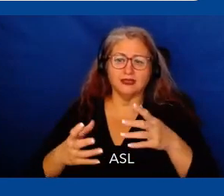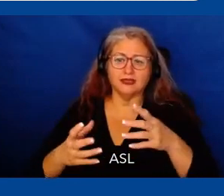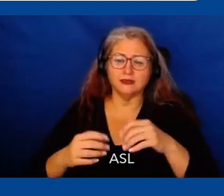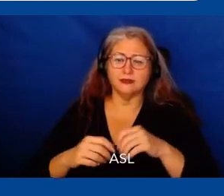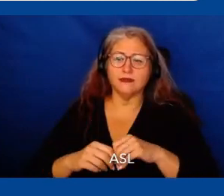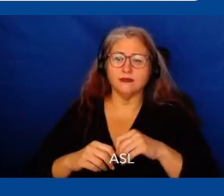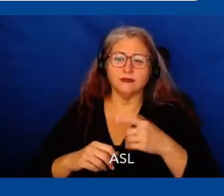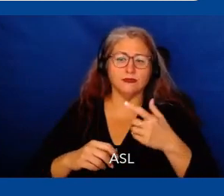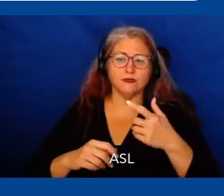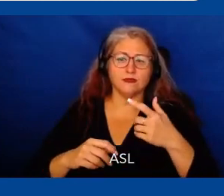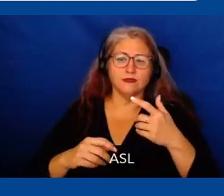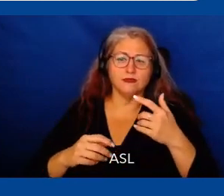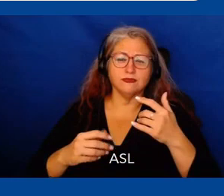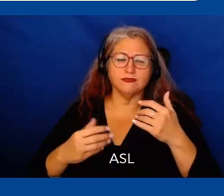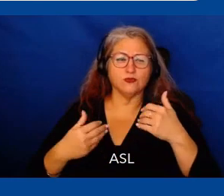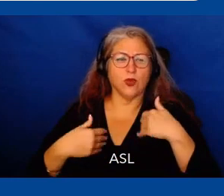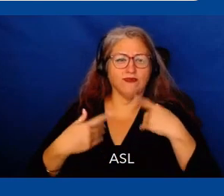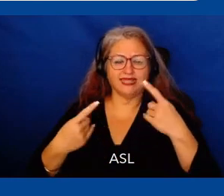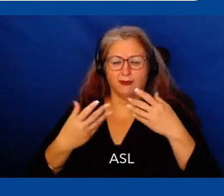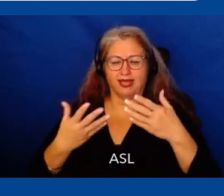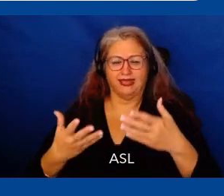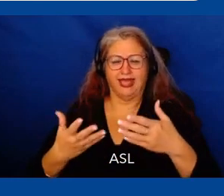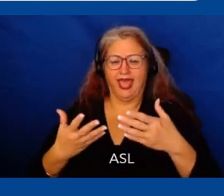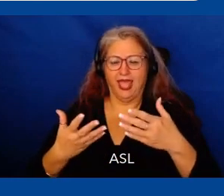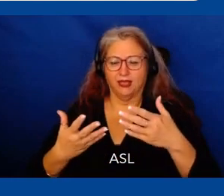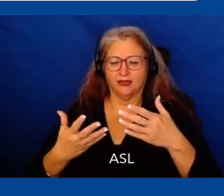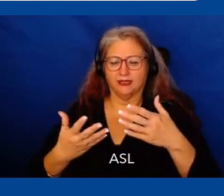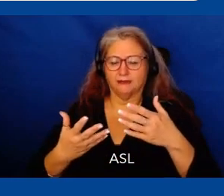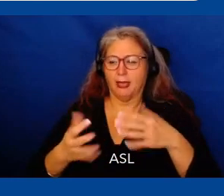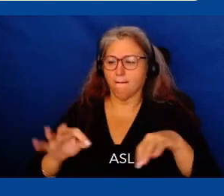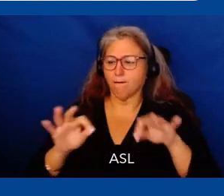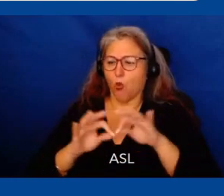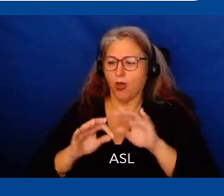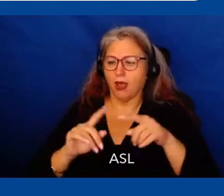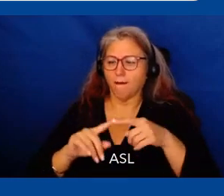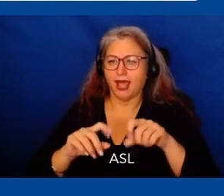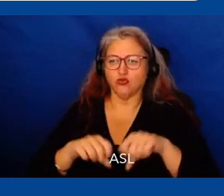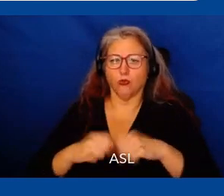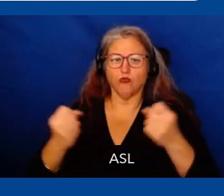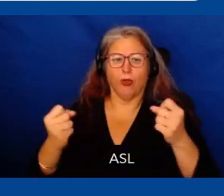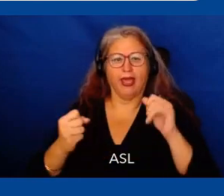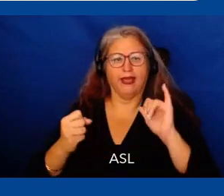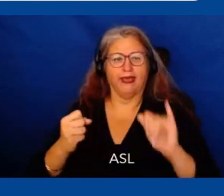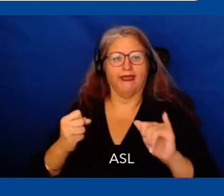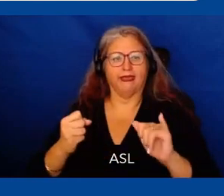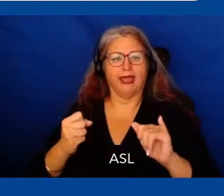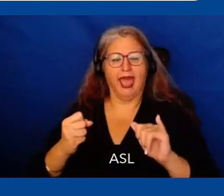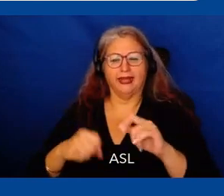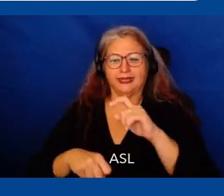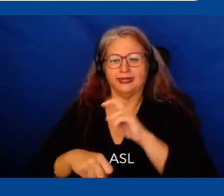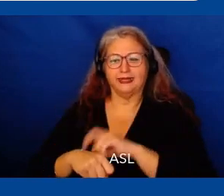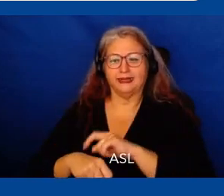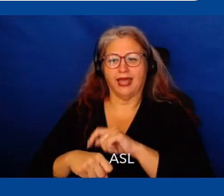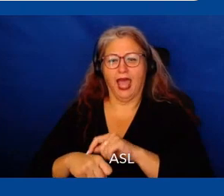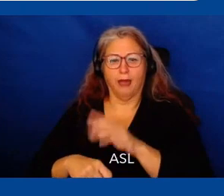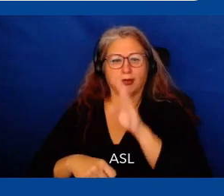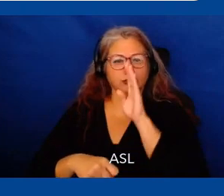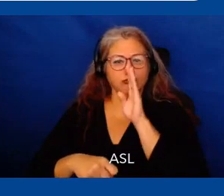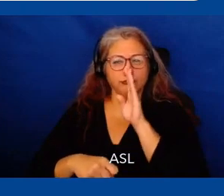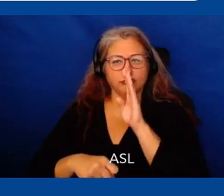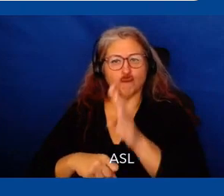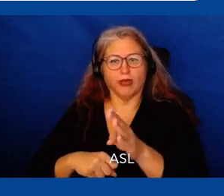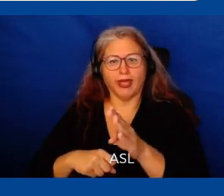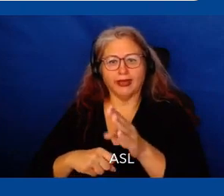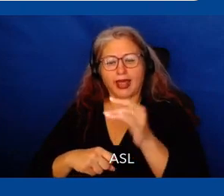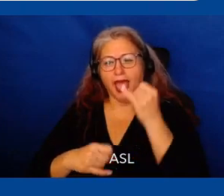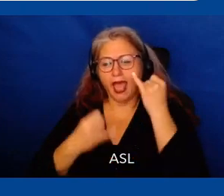yeah, there's something there about breaking the linear idea of time, and the